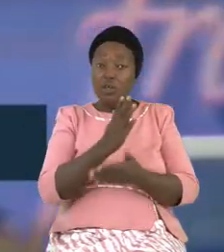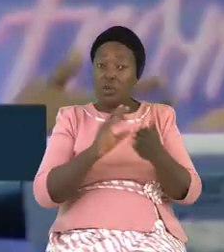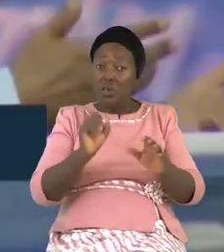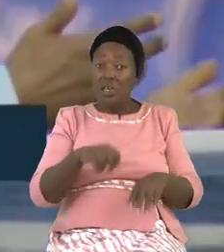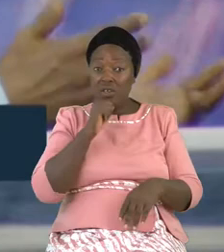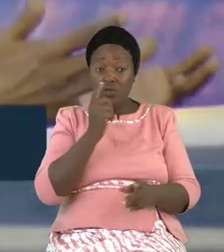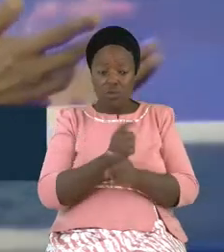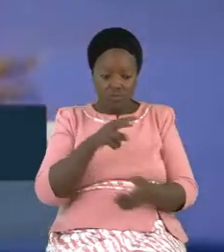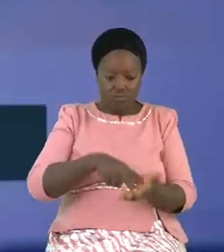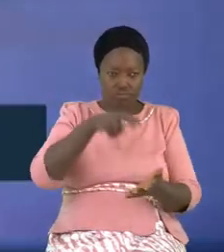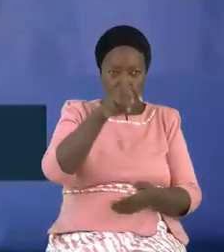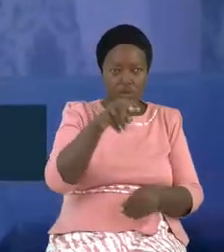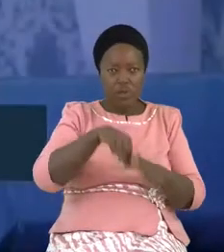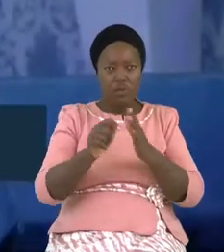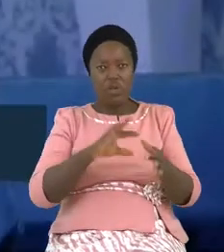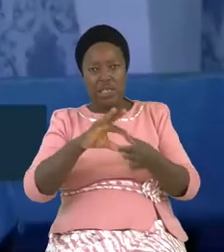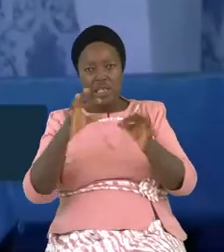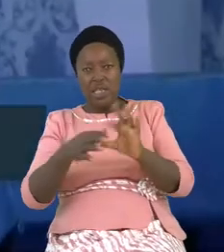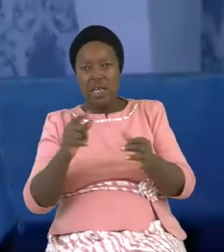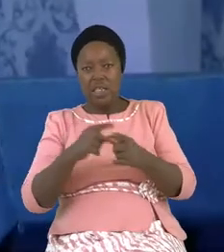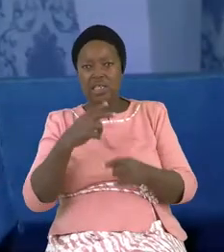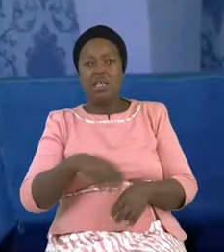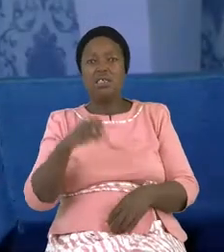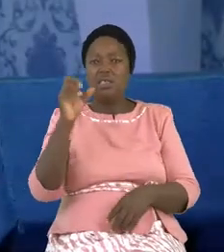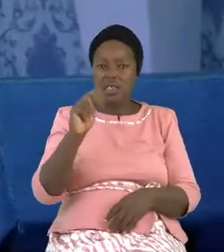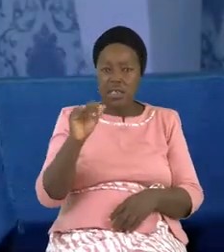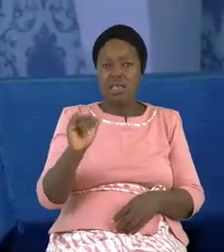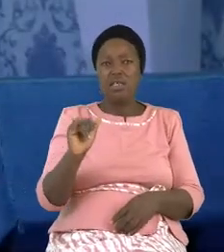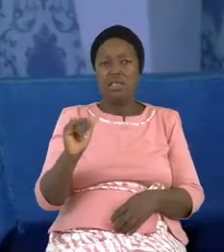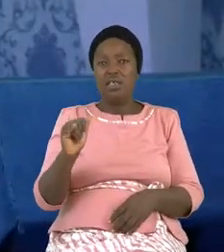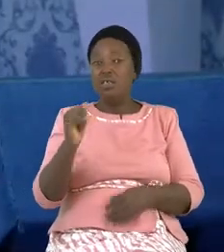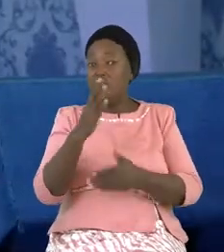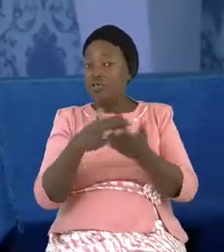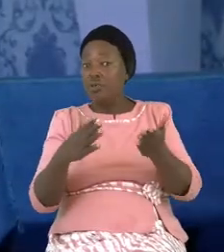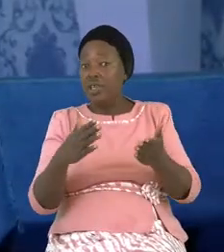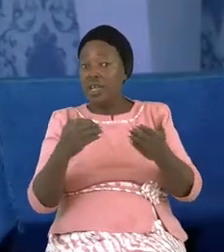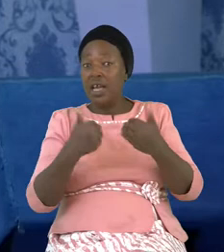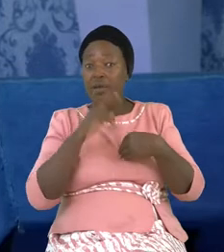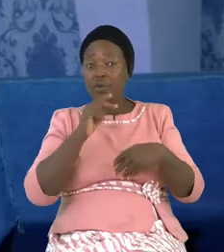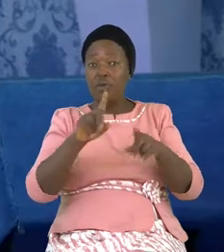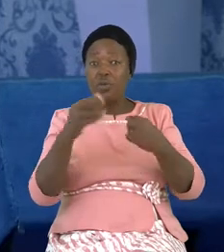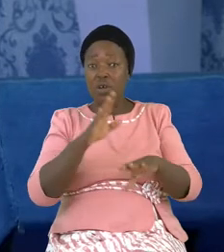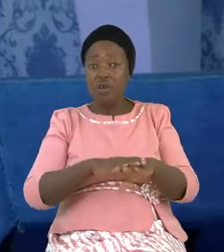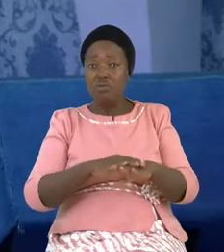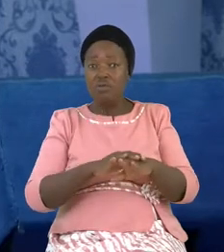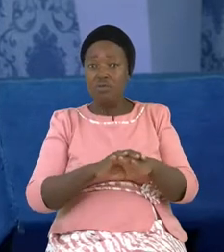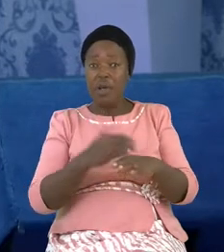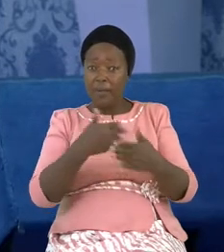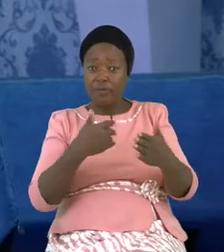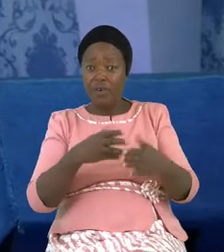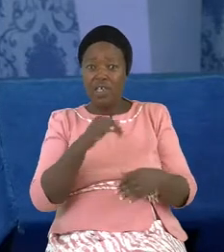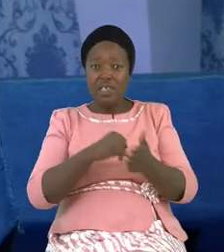jump into a sentence and say, nay, something had been going on before. It's like